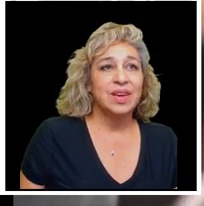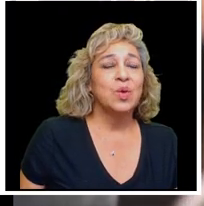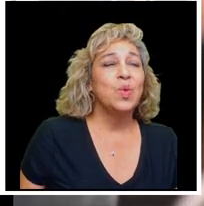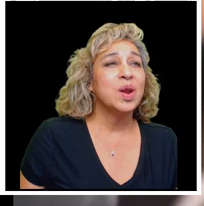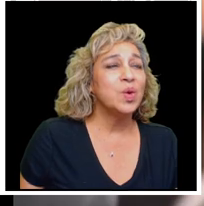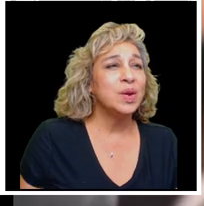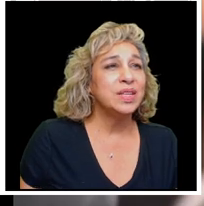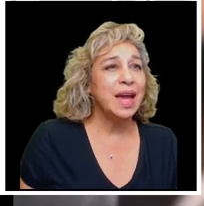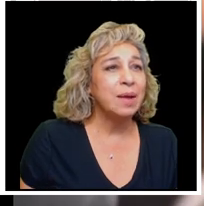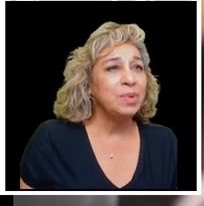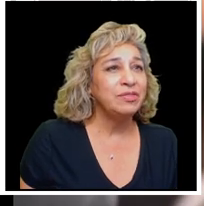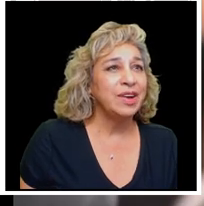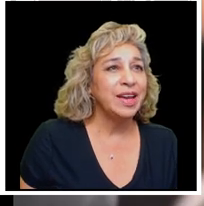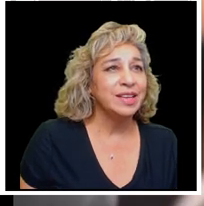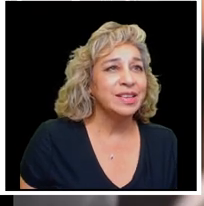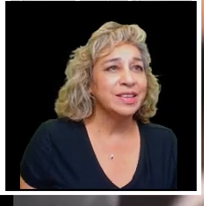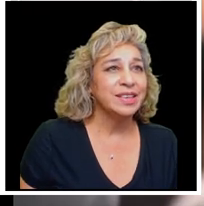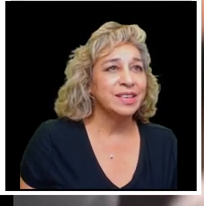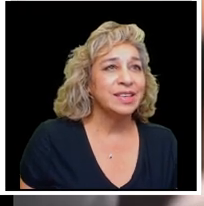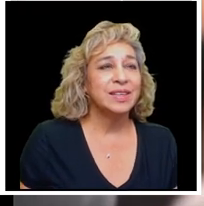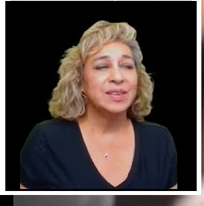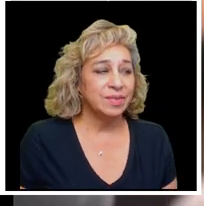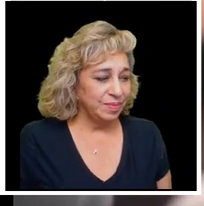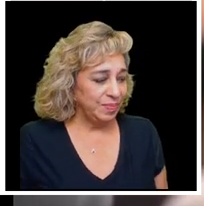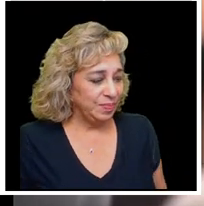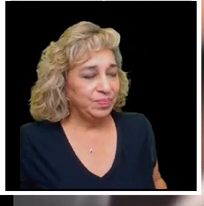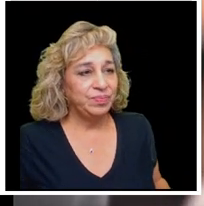we are going to amplify it